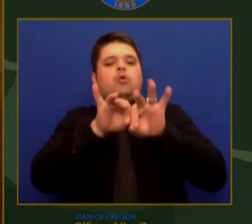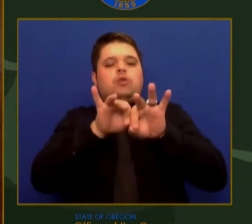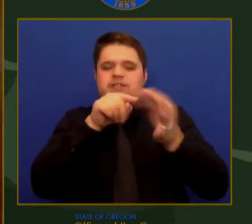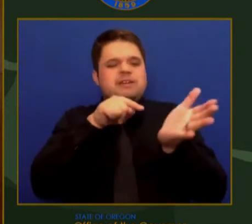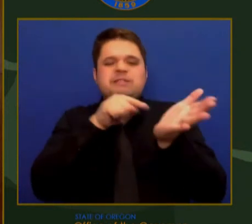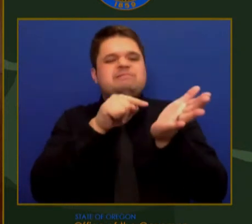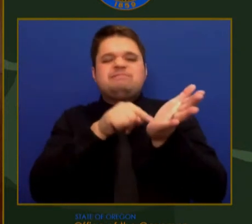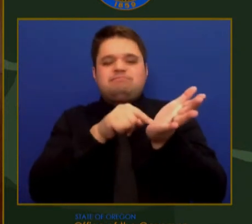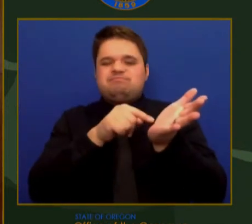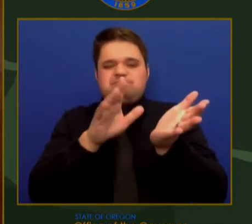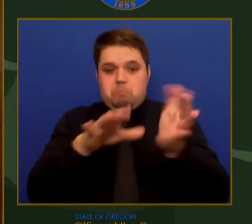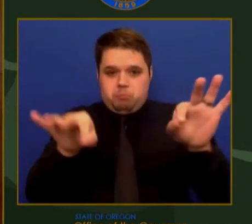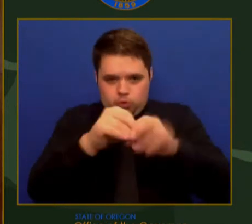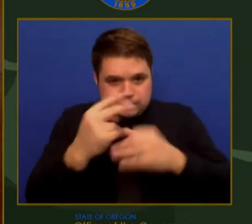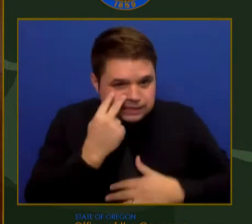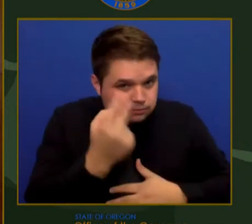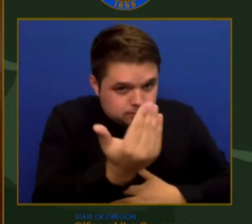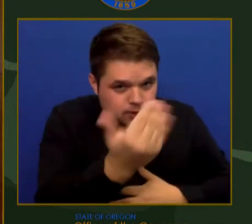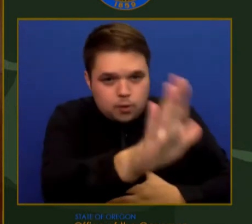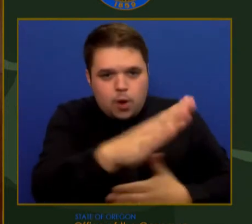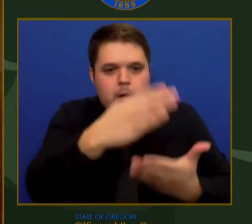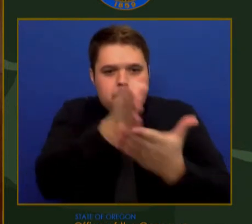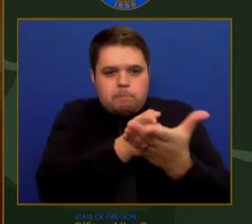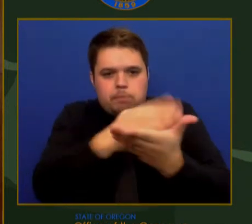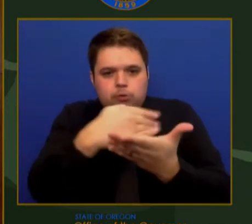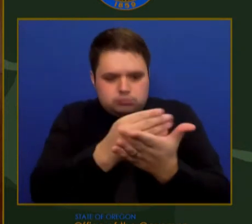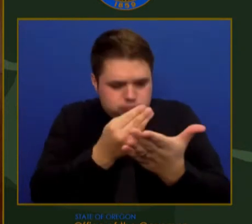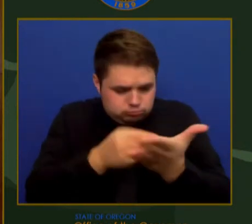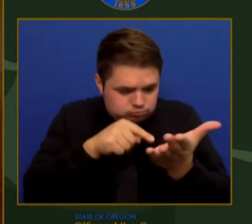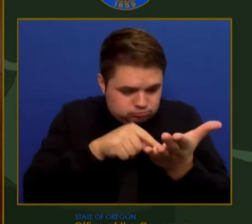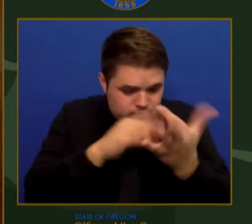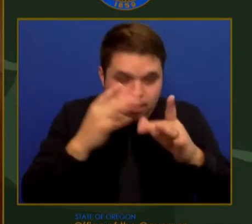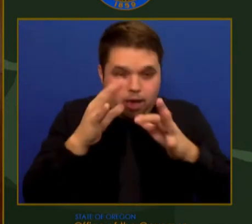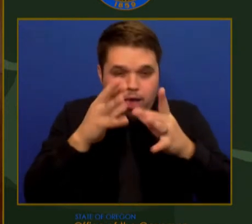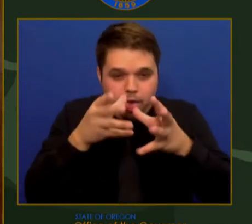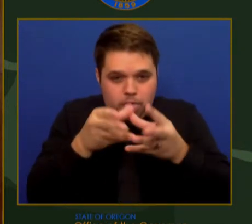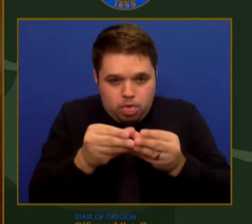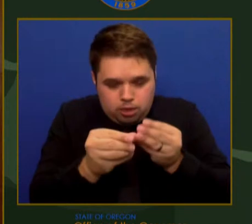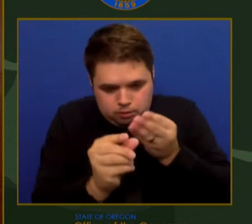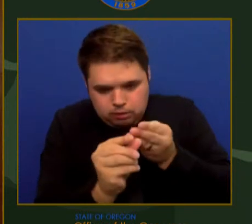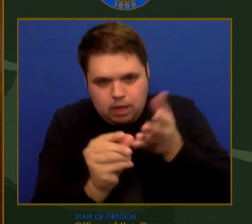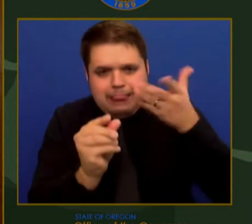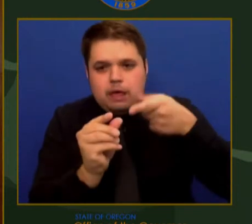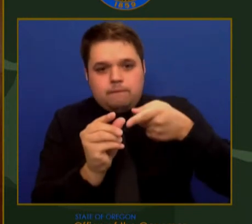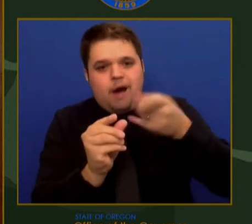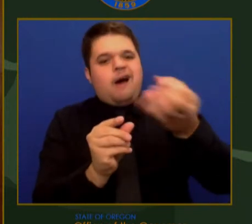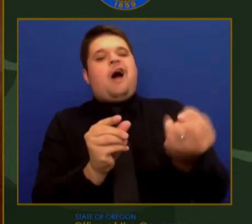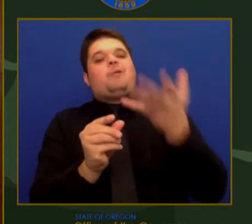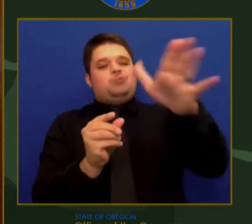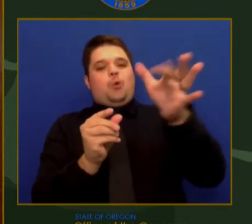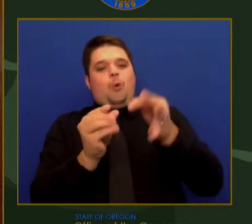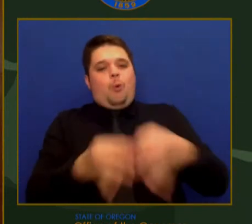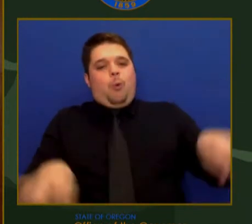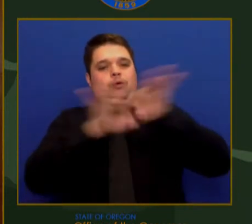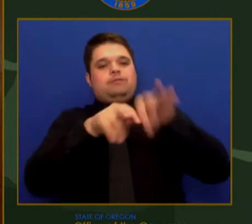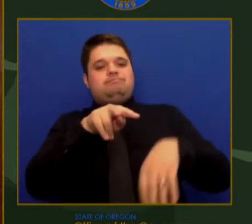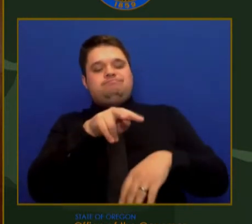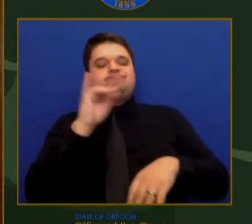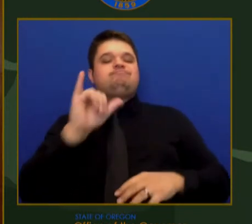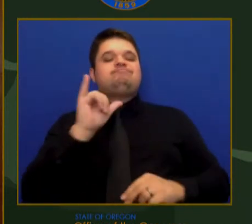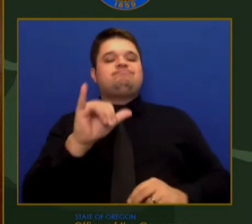session, I'm asking the legislature to join me in supporting an additional $400 million investment in affordable